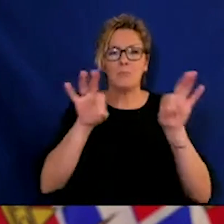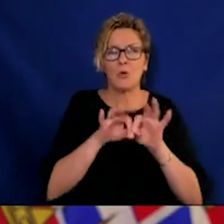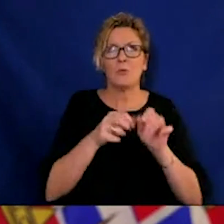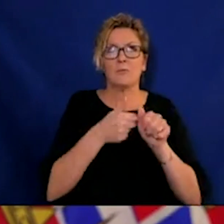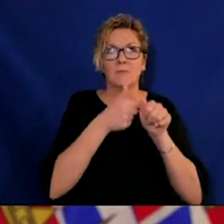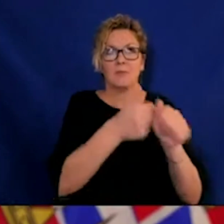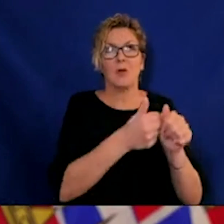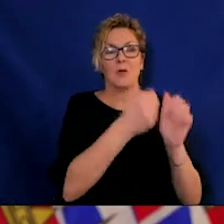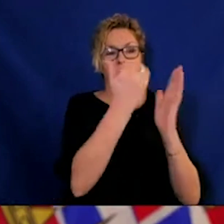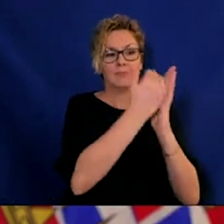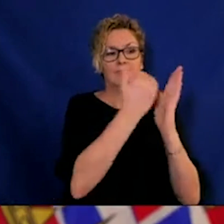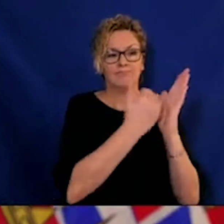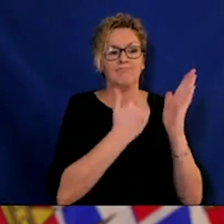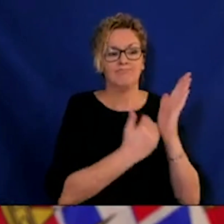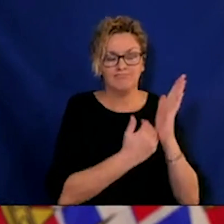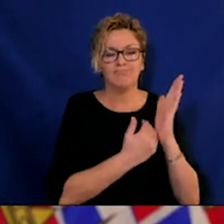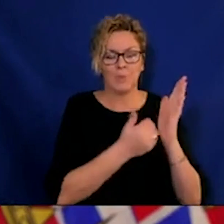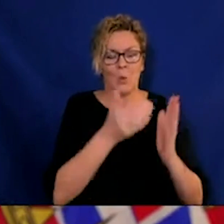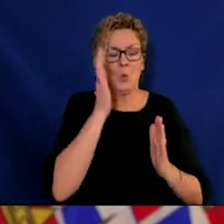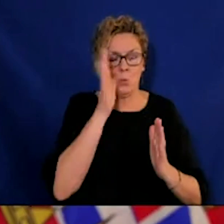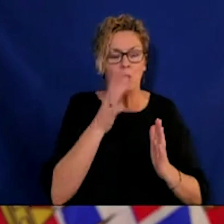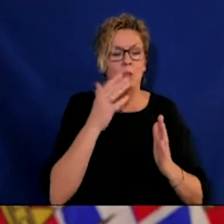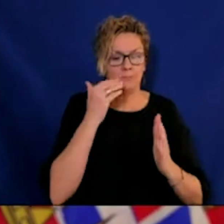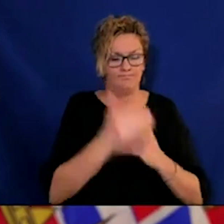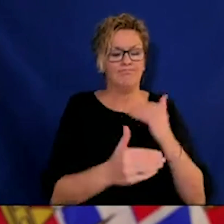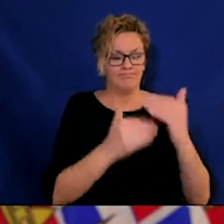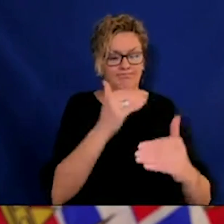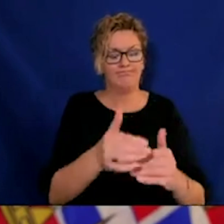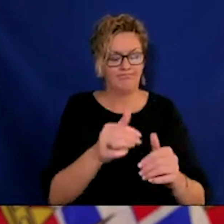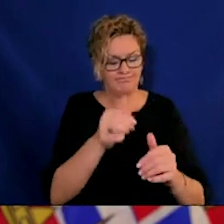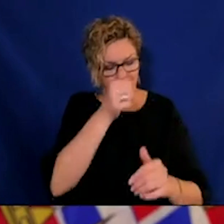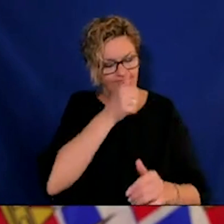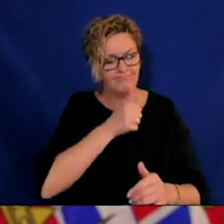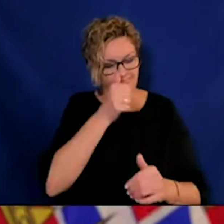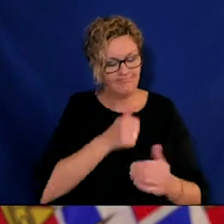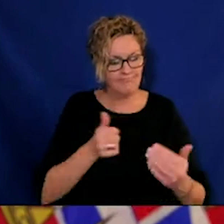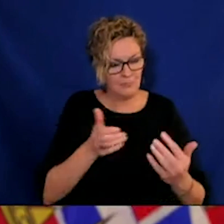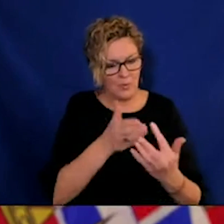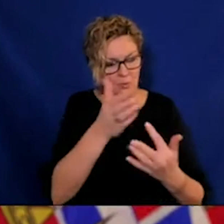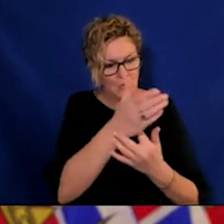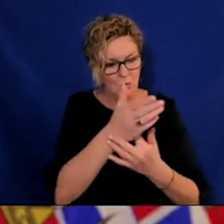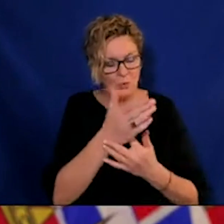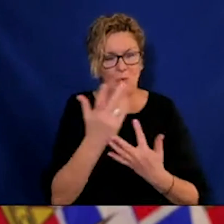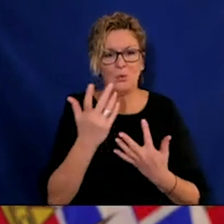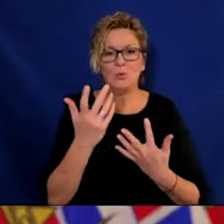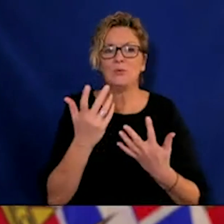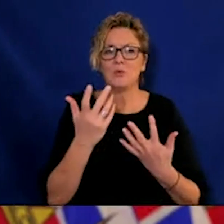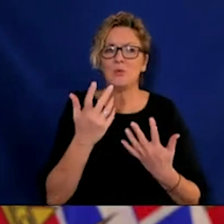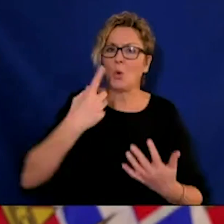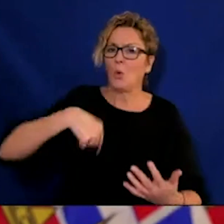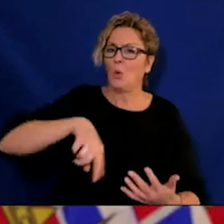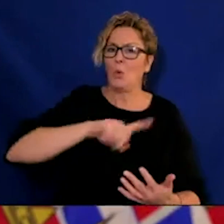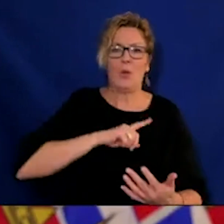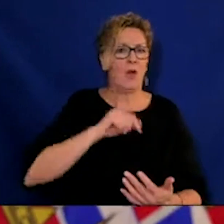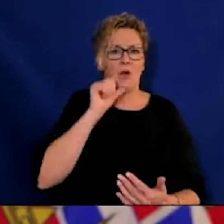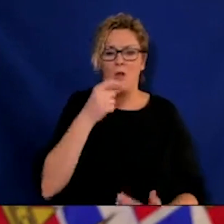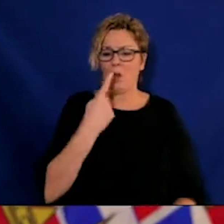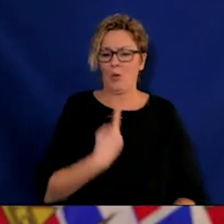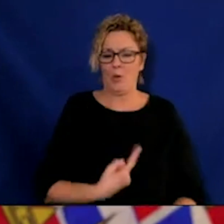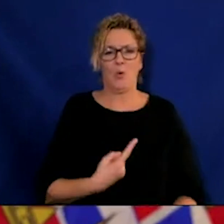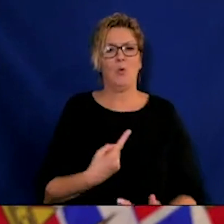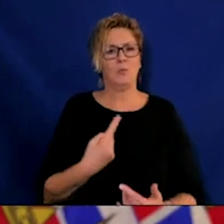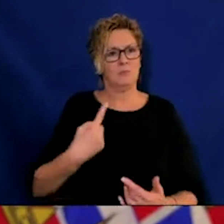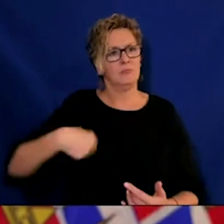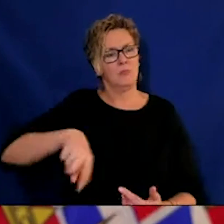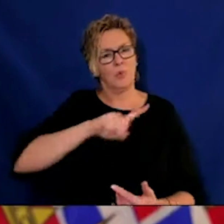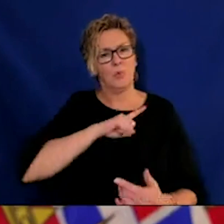the difference and will see us through this storm. We have done this before, and we can do it again. And